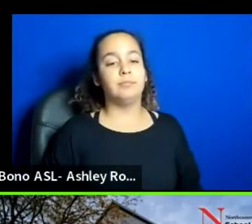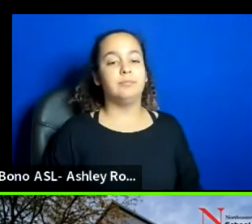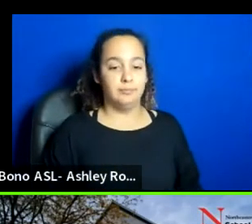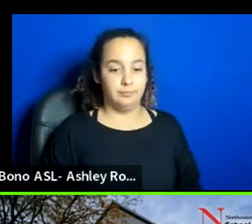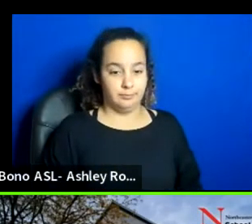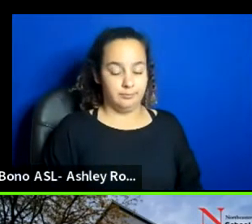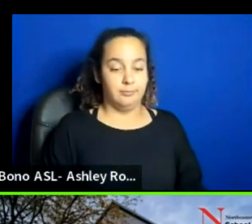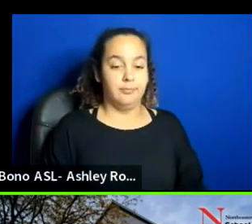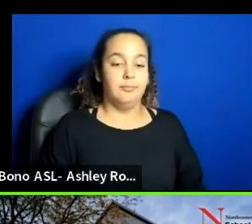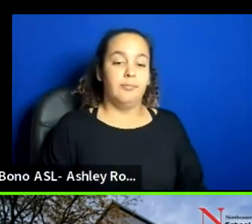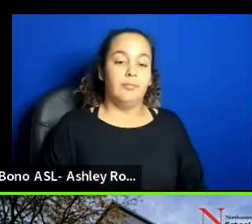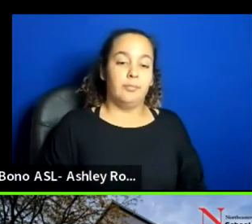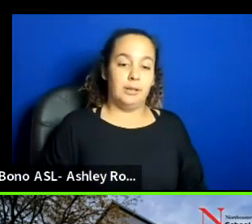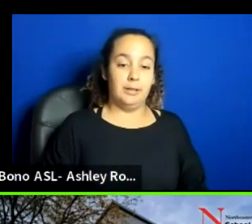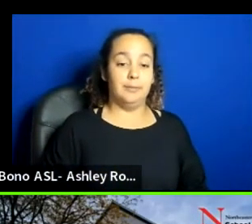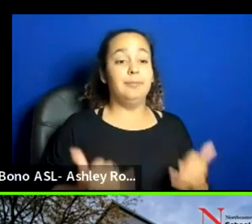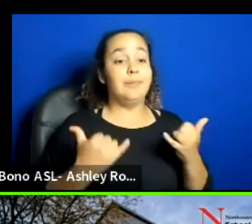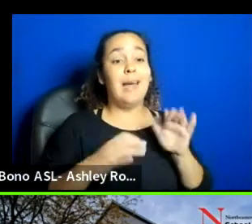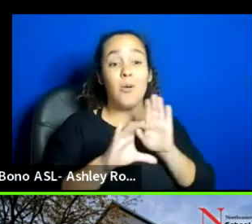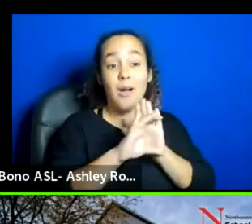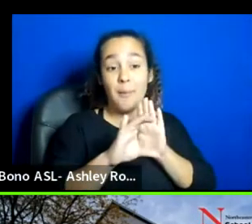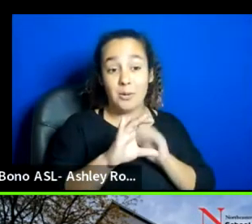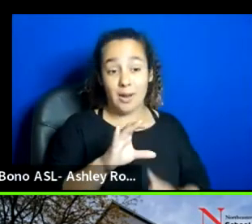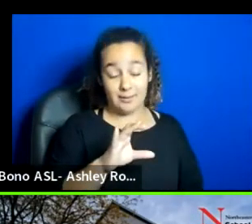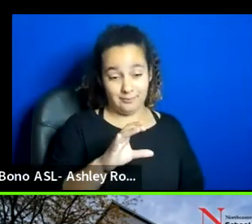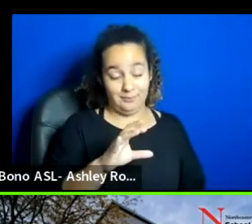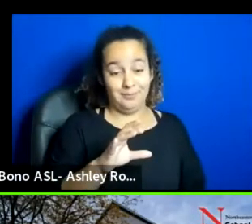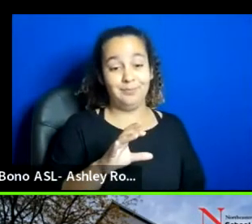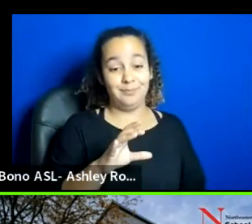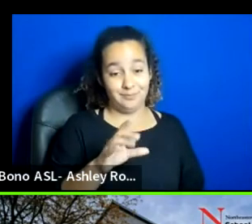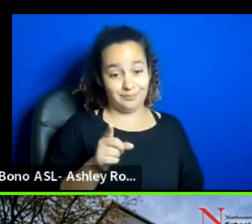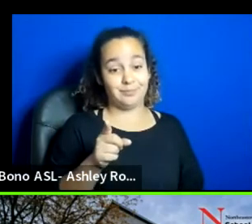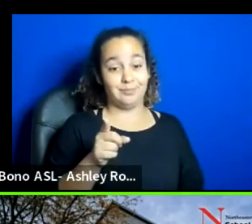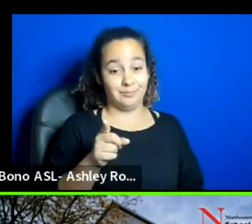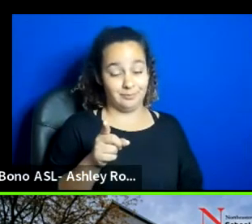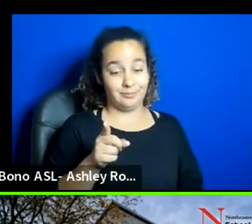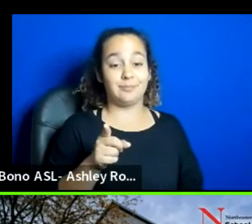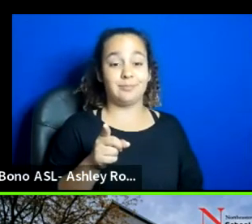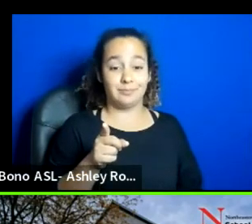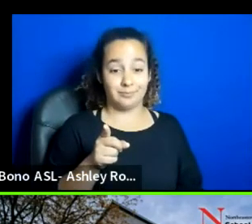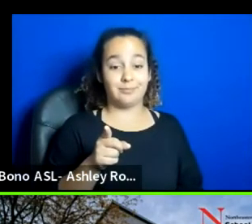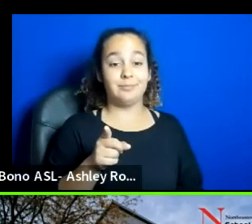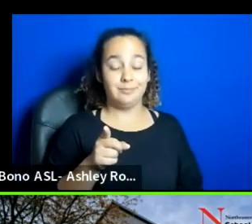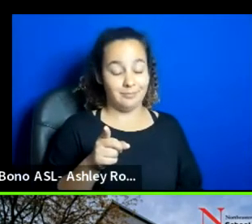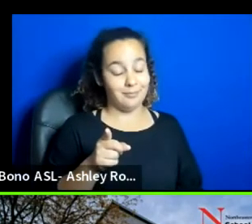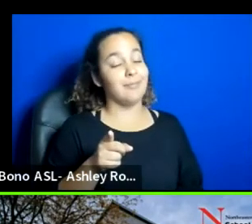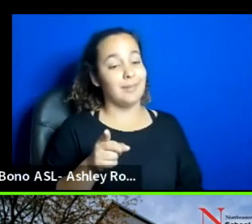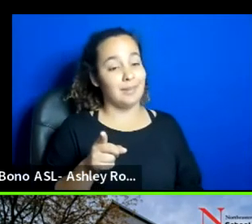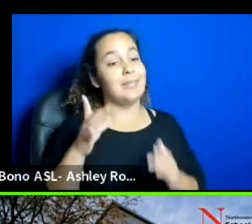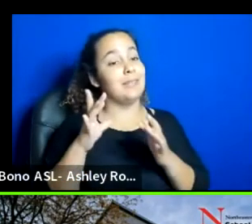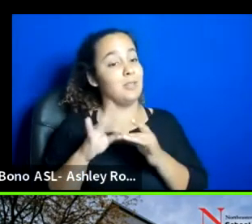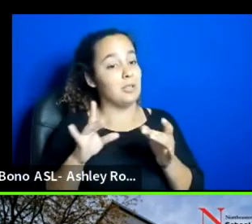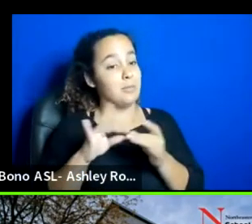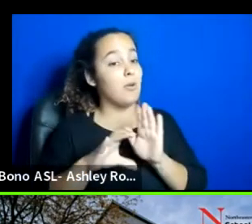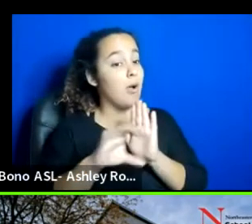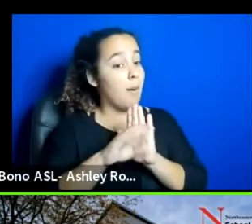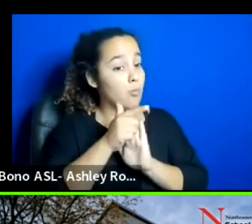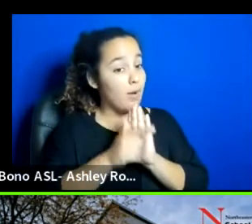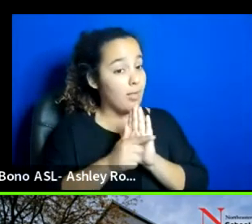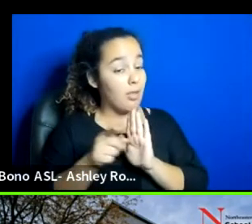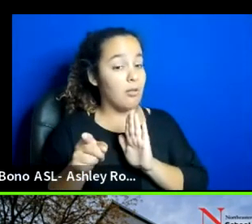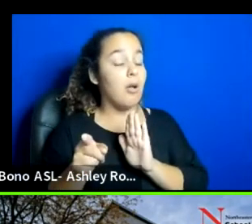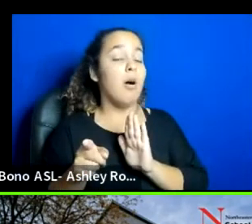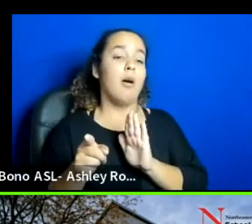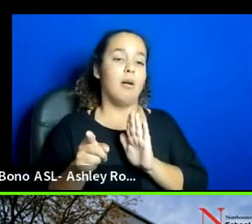to copyright and how Brent's book has made me think about how copyright law is taught and